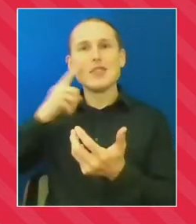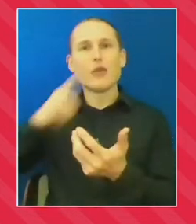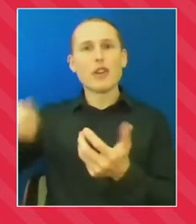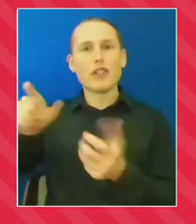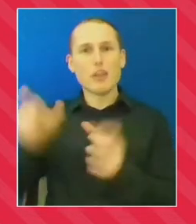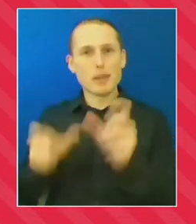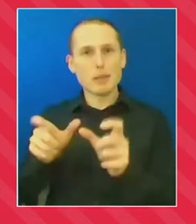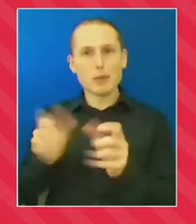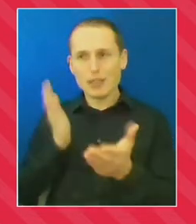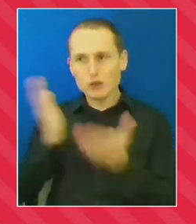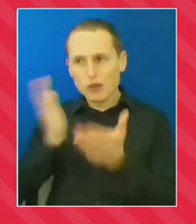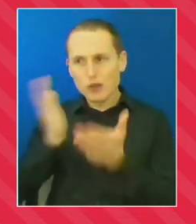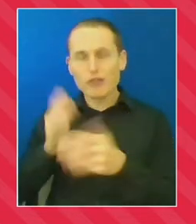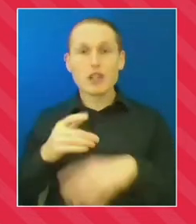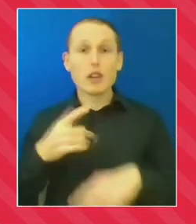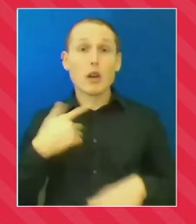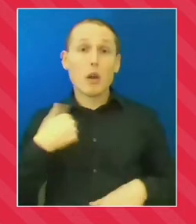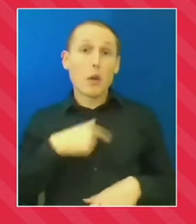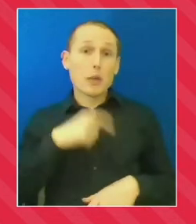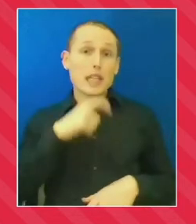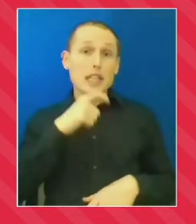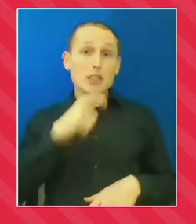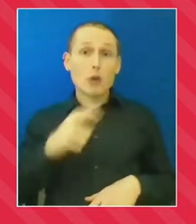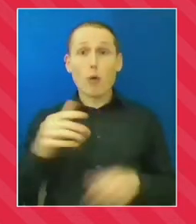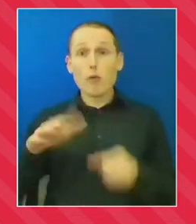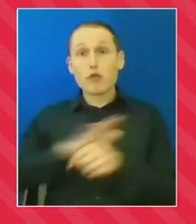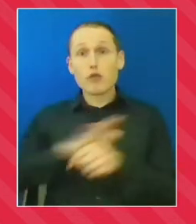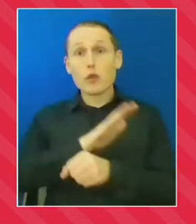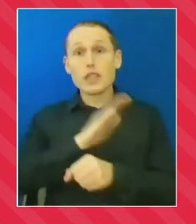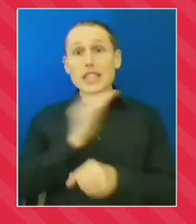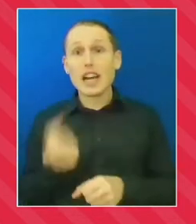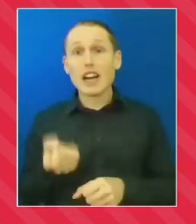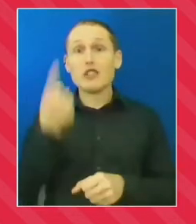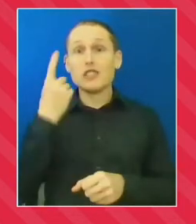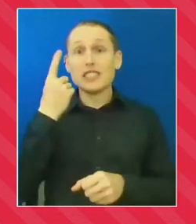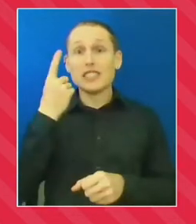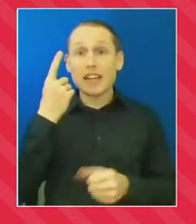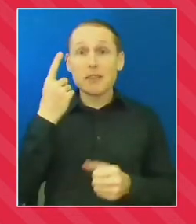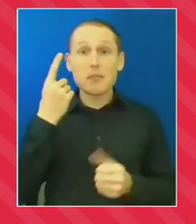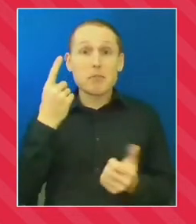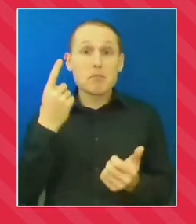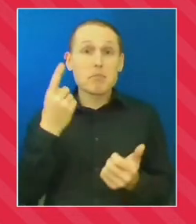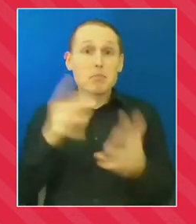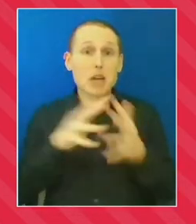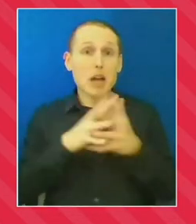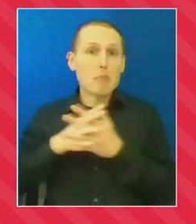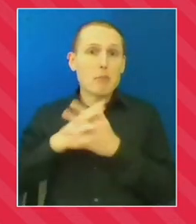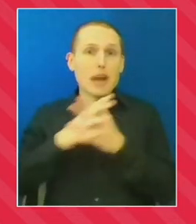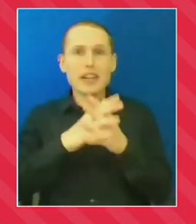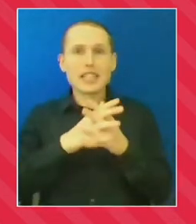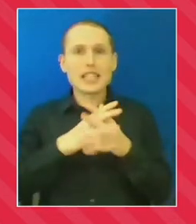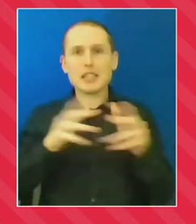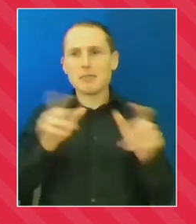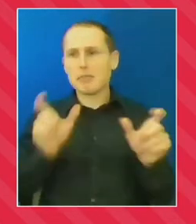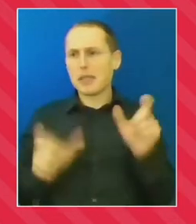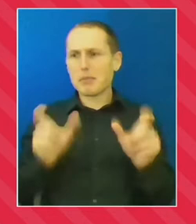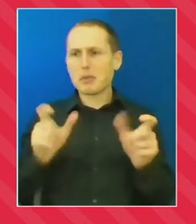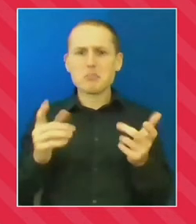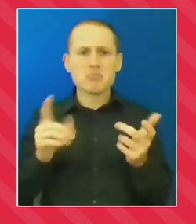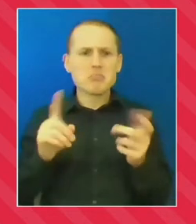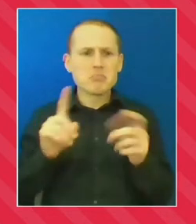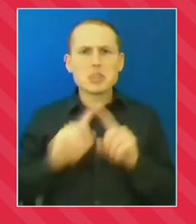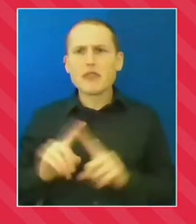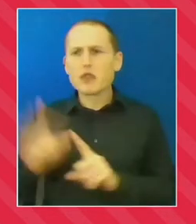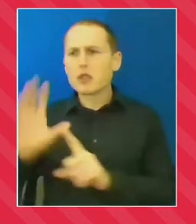necessarily understand as a white American, a variety of different cultures, maybe somebody who's Muslim and Black. So we're